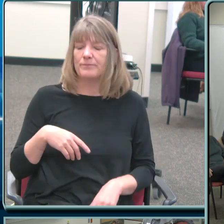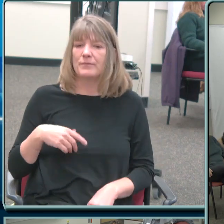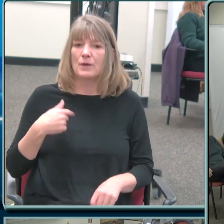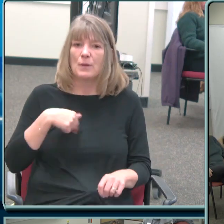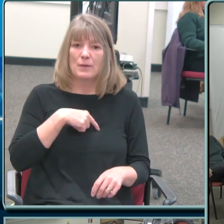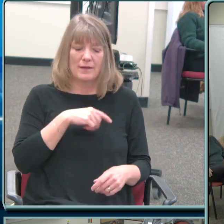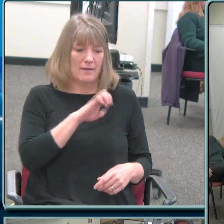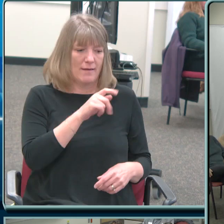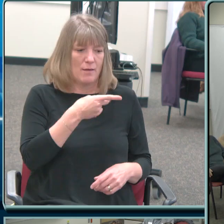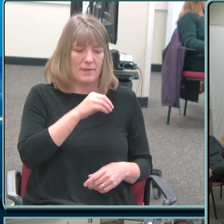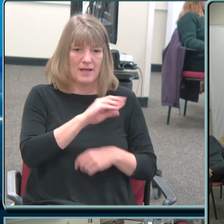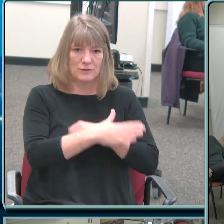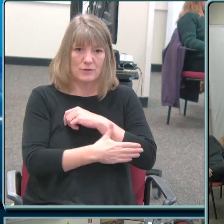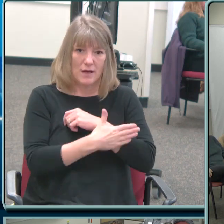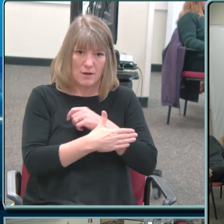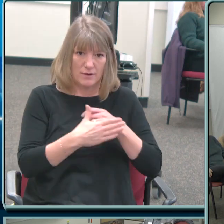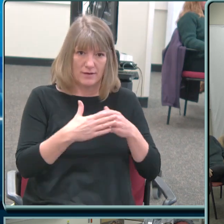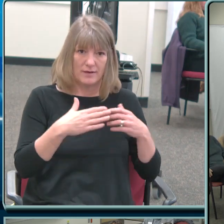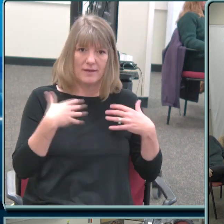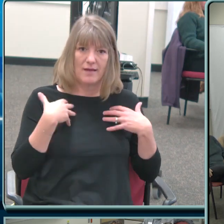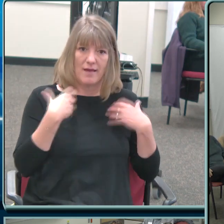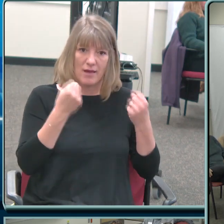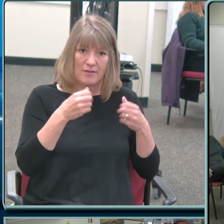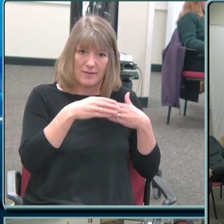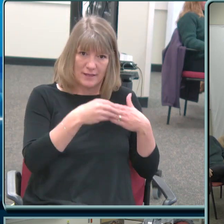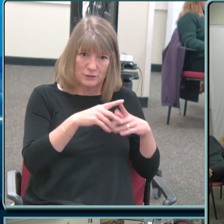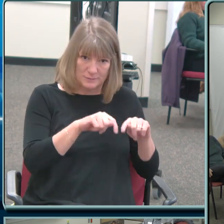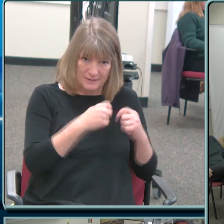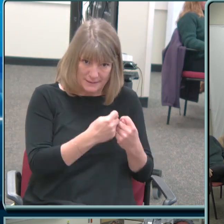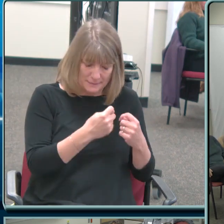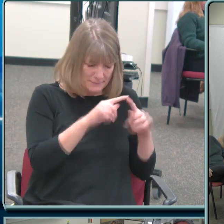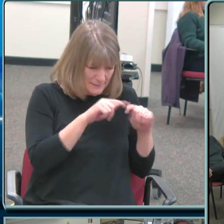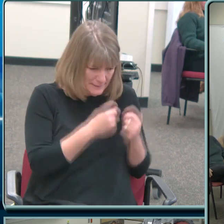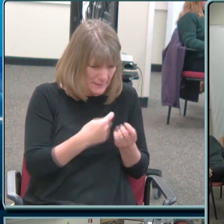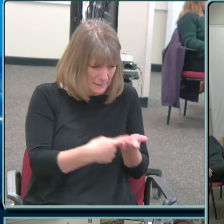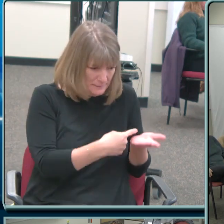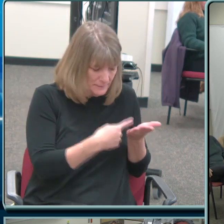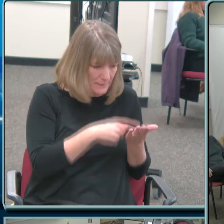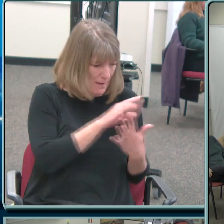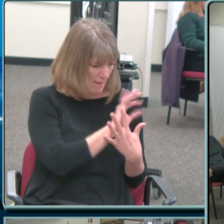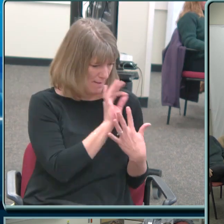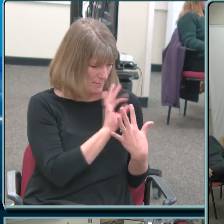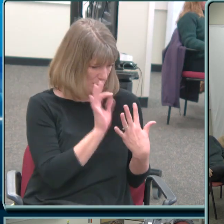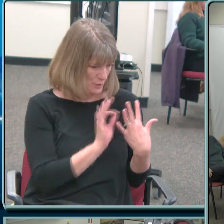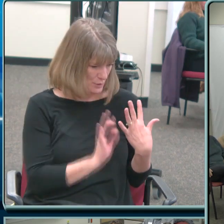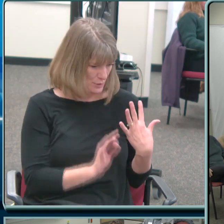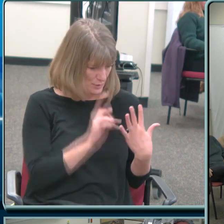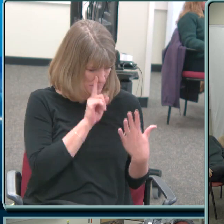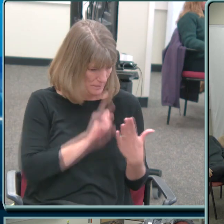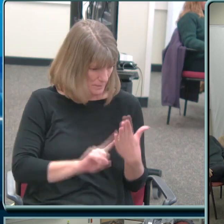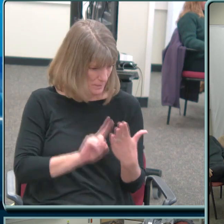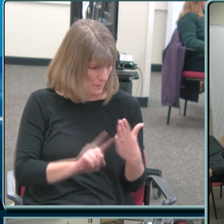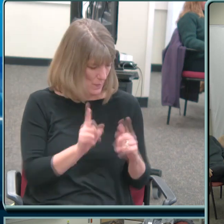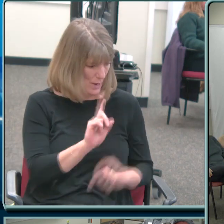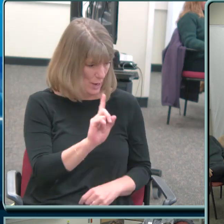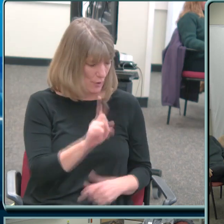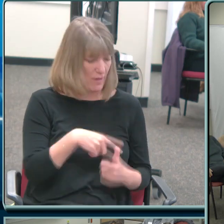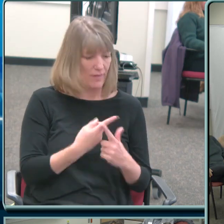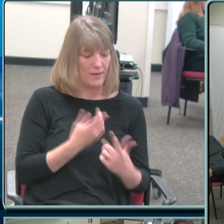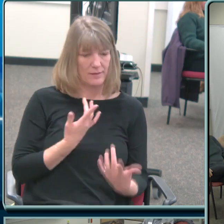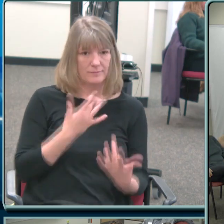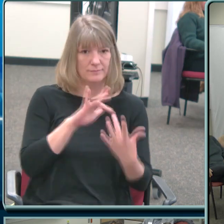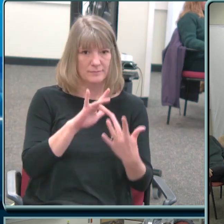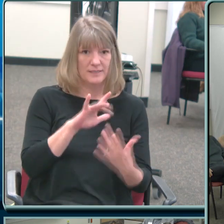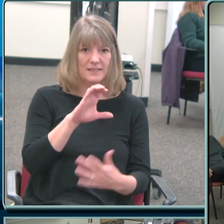El Paso County Public Health leadership team and our team members to discuss some options that we could pursue. And we were able to reach out to